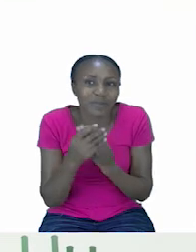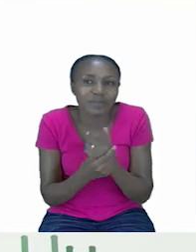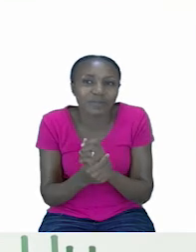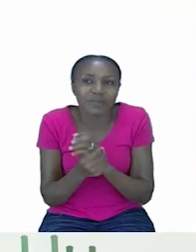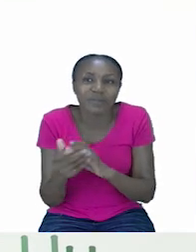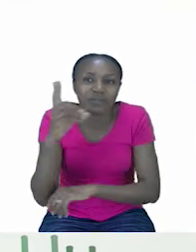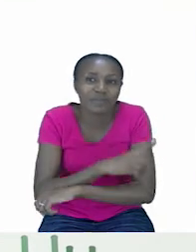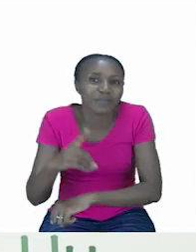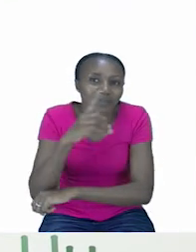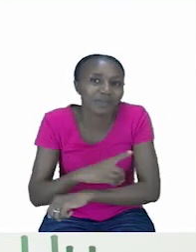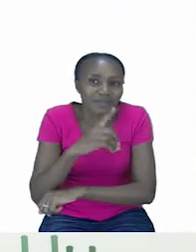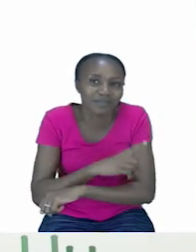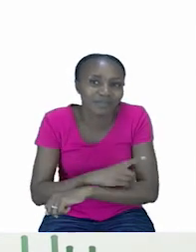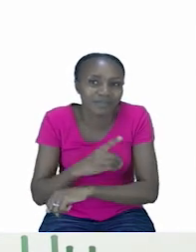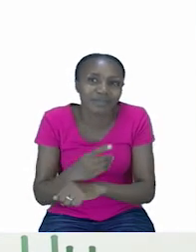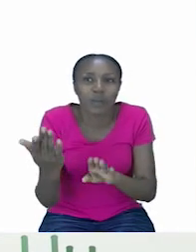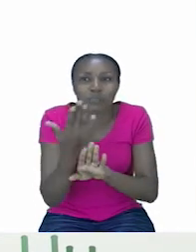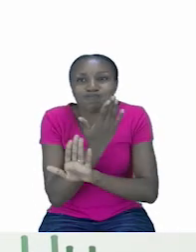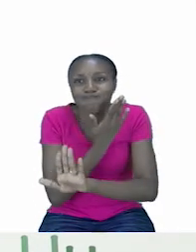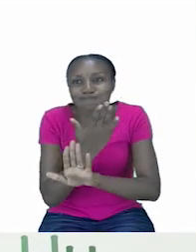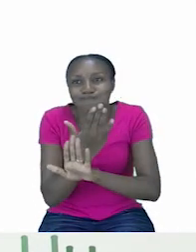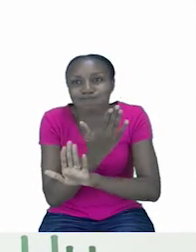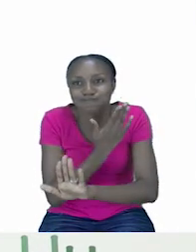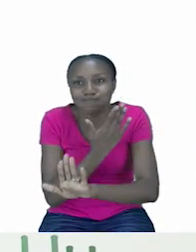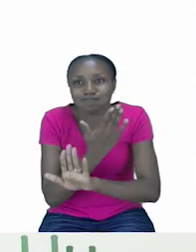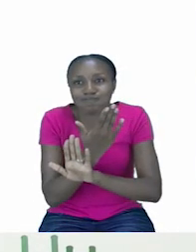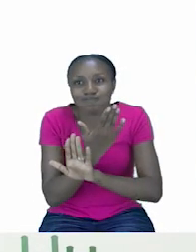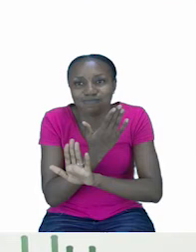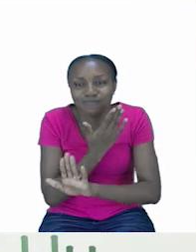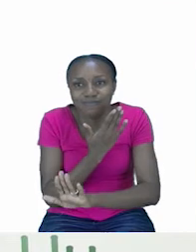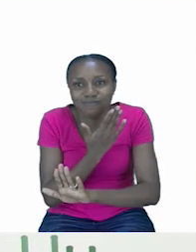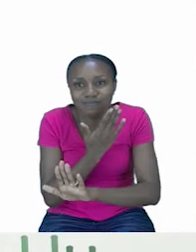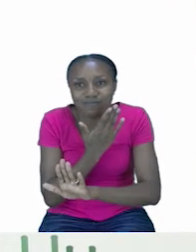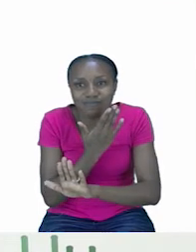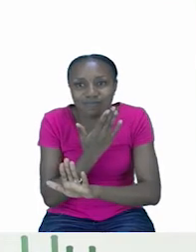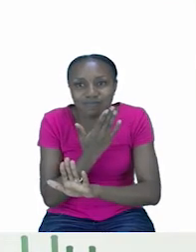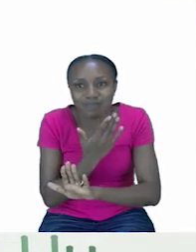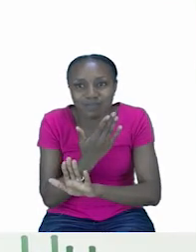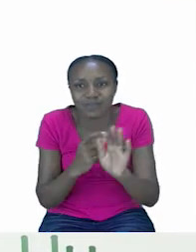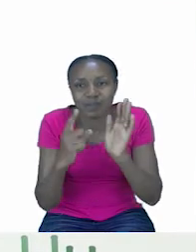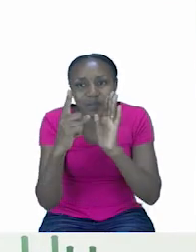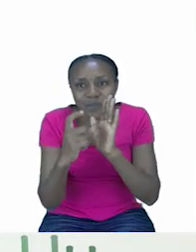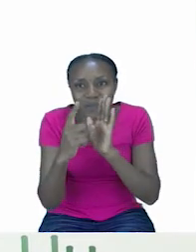Sanitize every day so the germs can stay away.